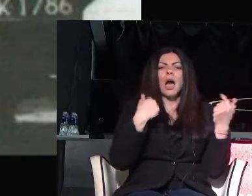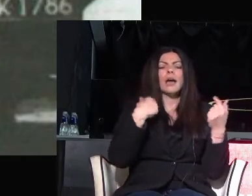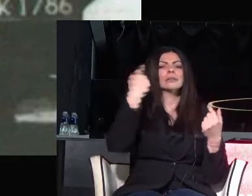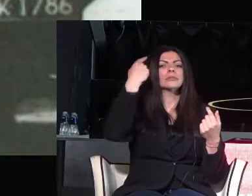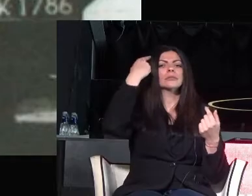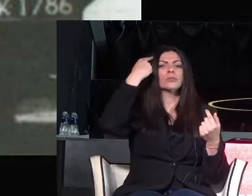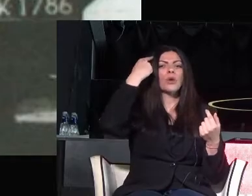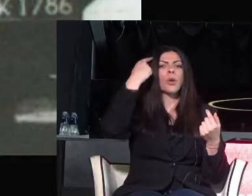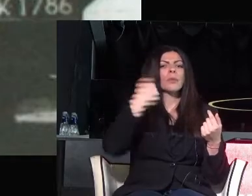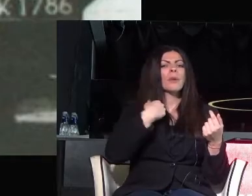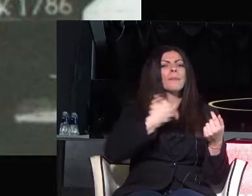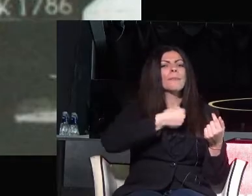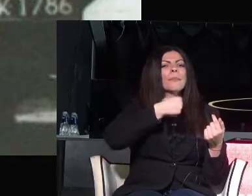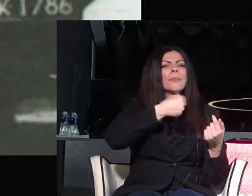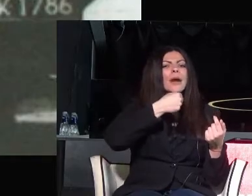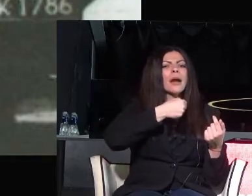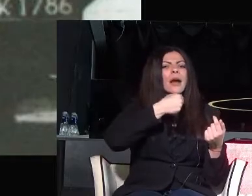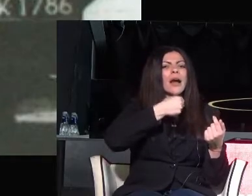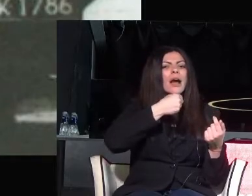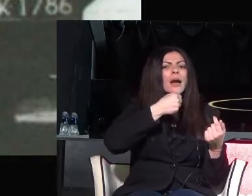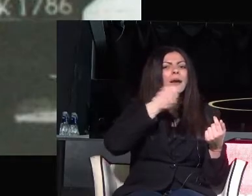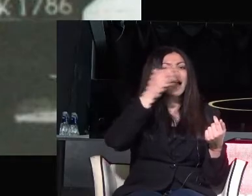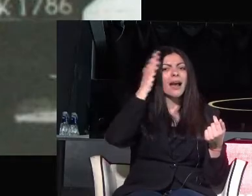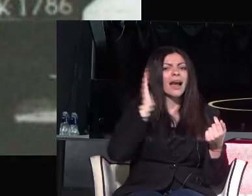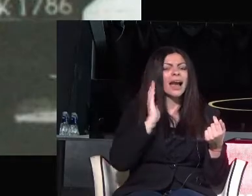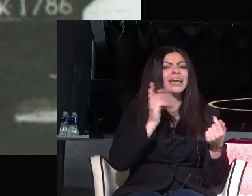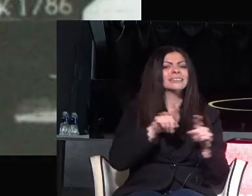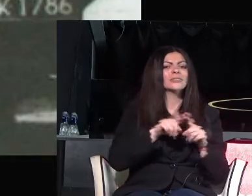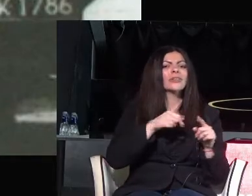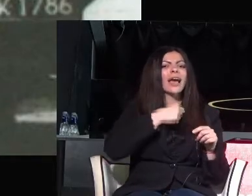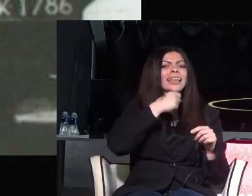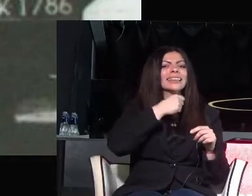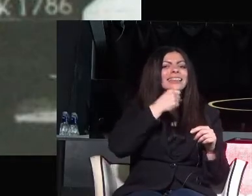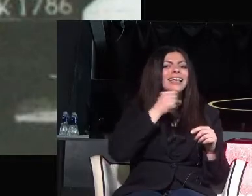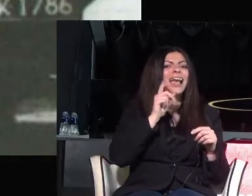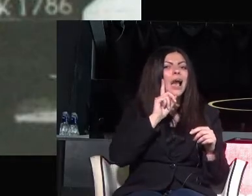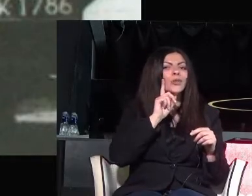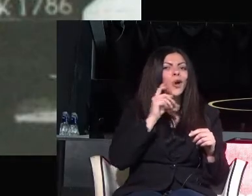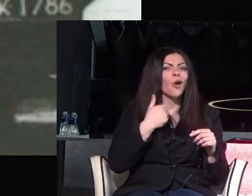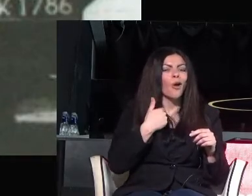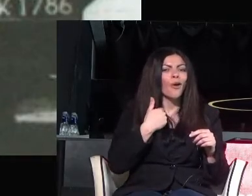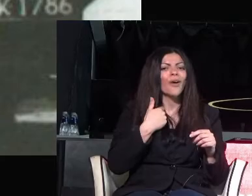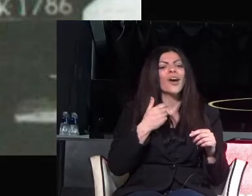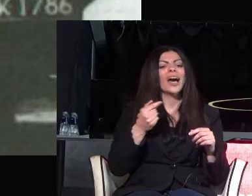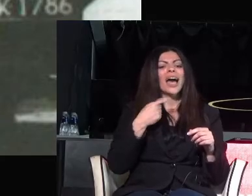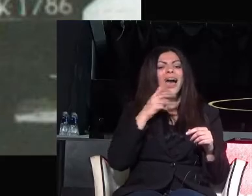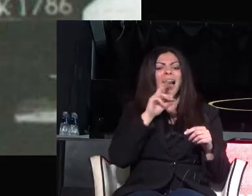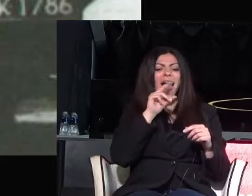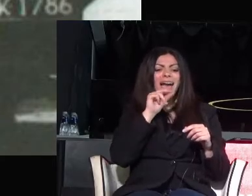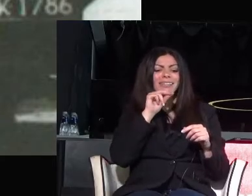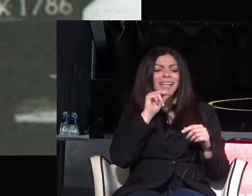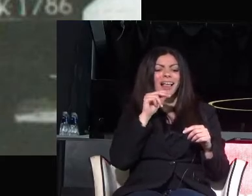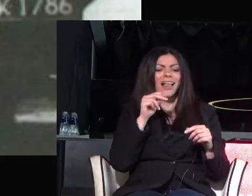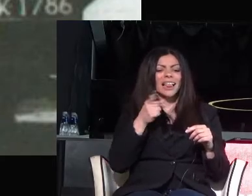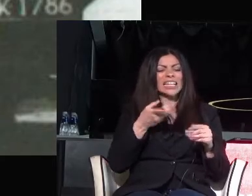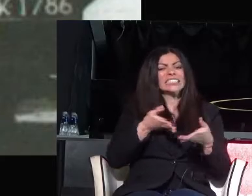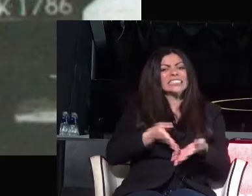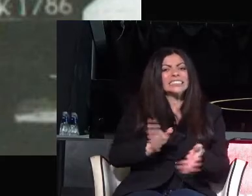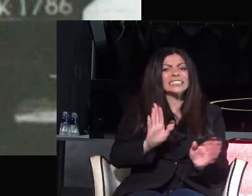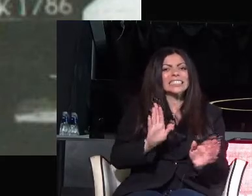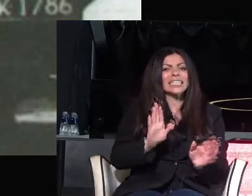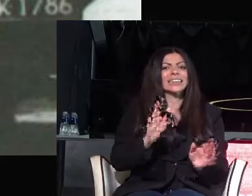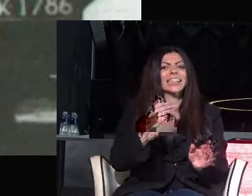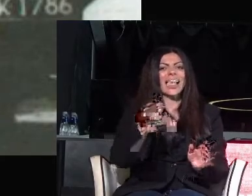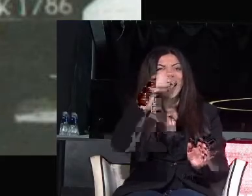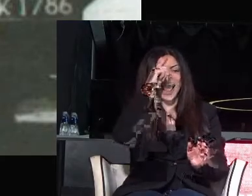dying, the son of my auntie dying, sorry, he remembers how there were different